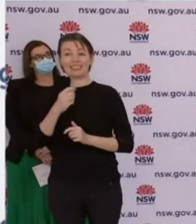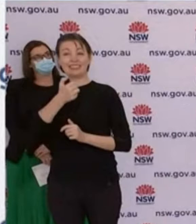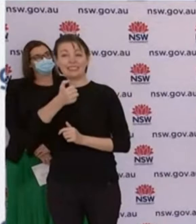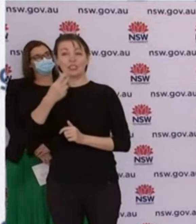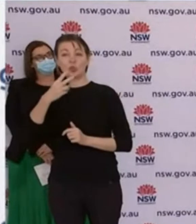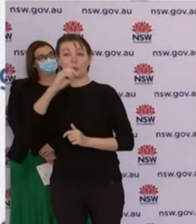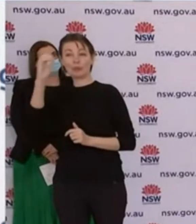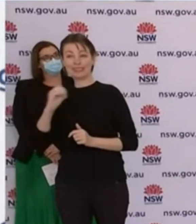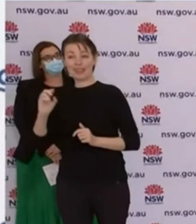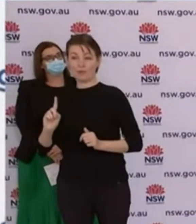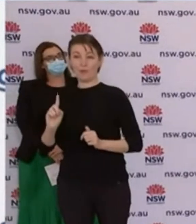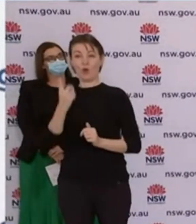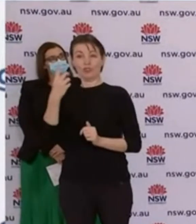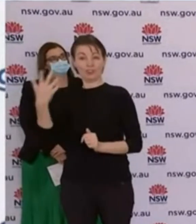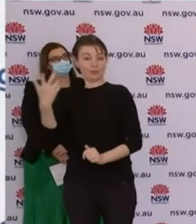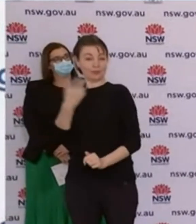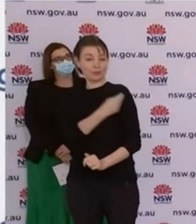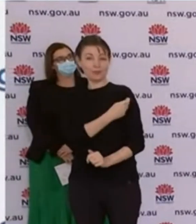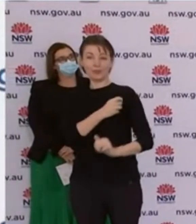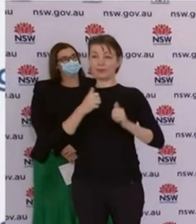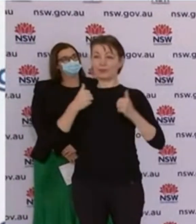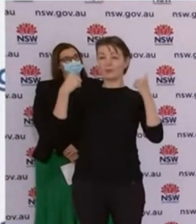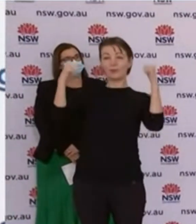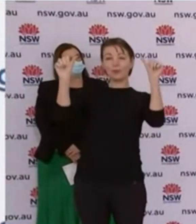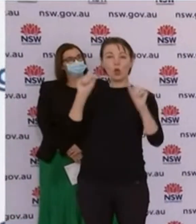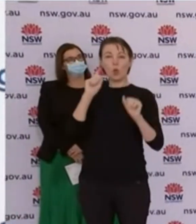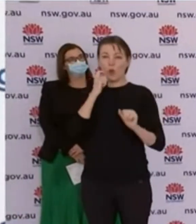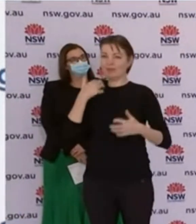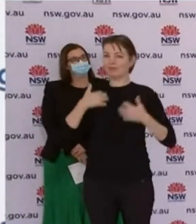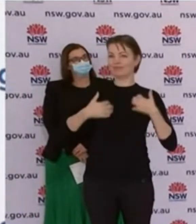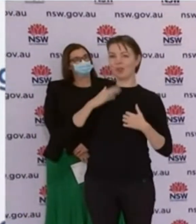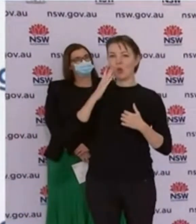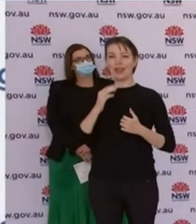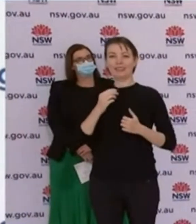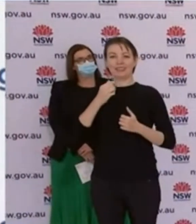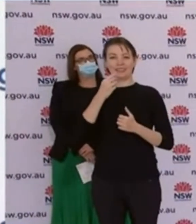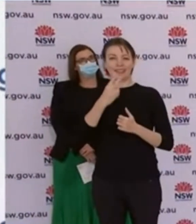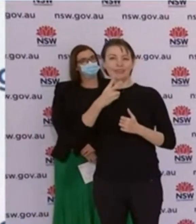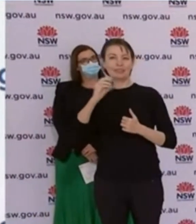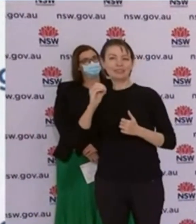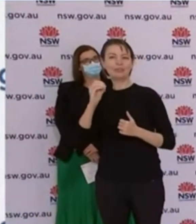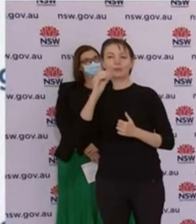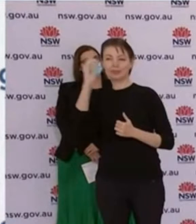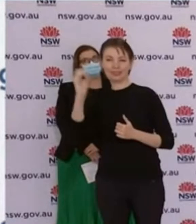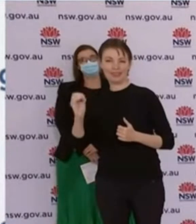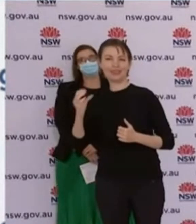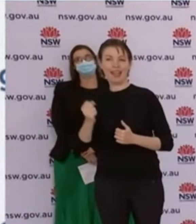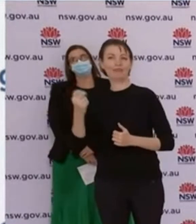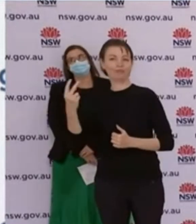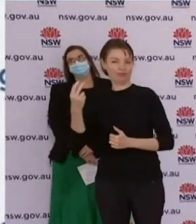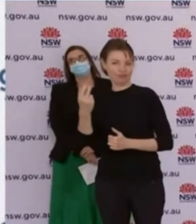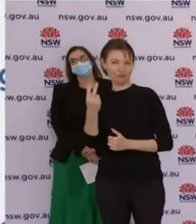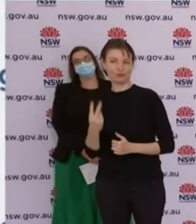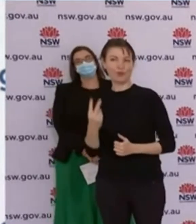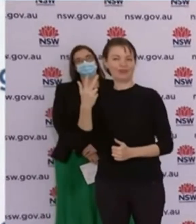had a first dose. I'll be super excited once 70% of our population gets their first dose, but even more